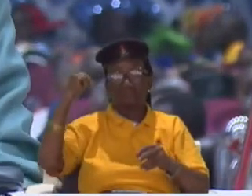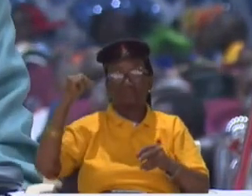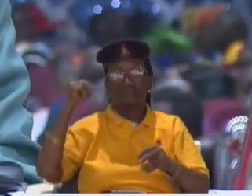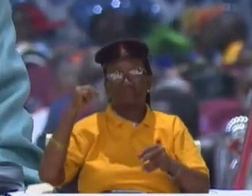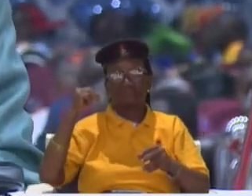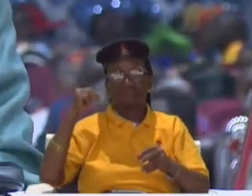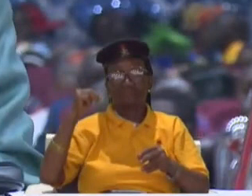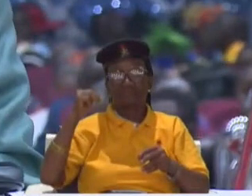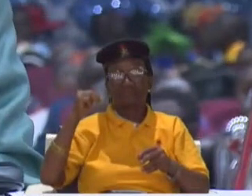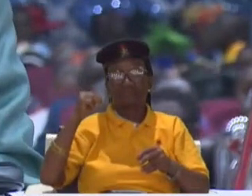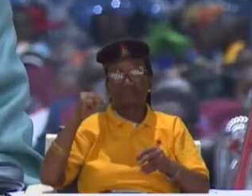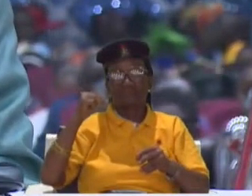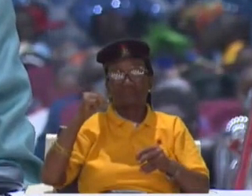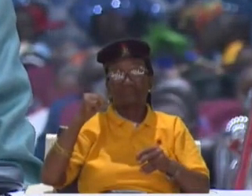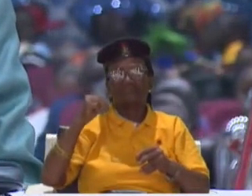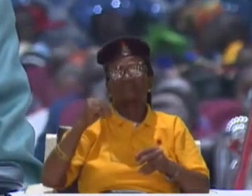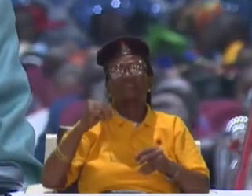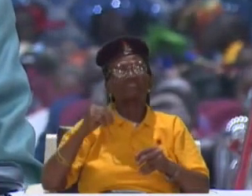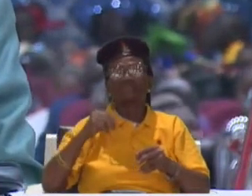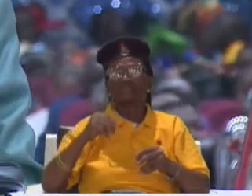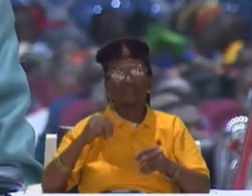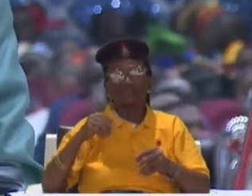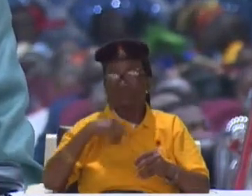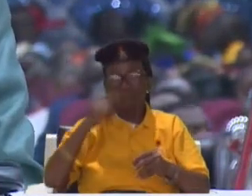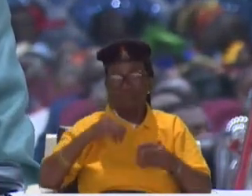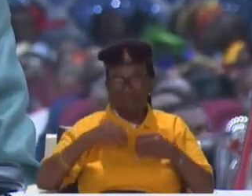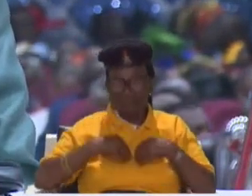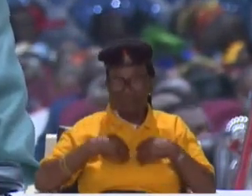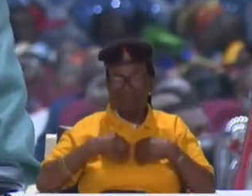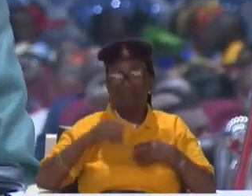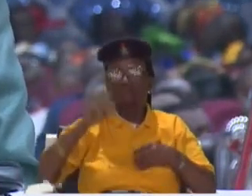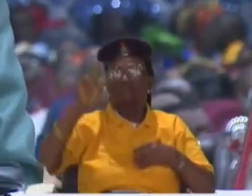possessed by thousands of demons.